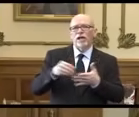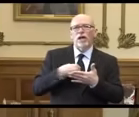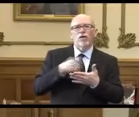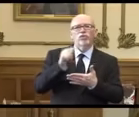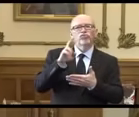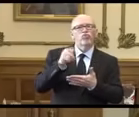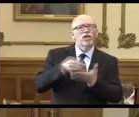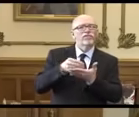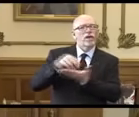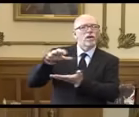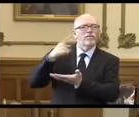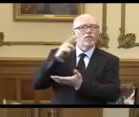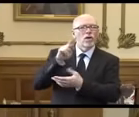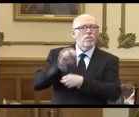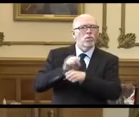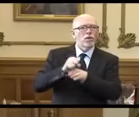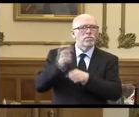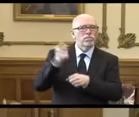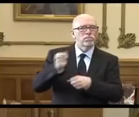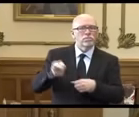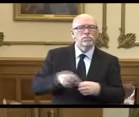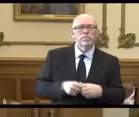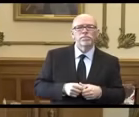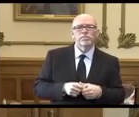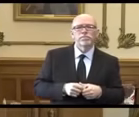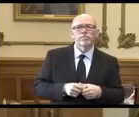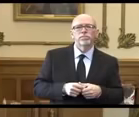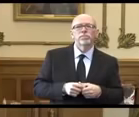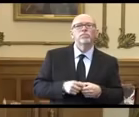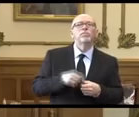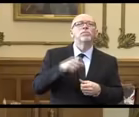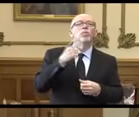trust fund for unemployment insurance. And one of the things that